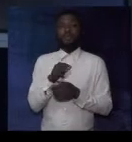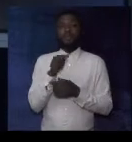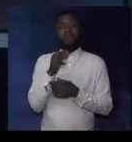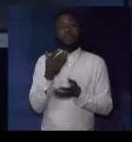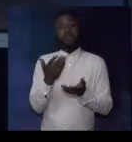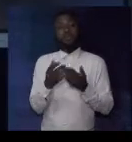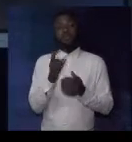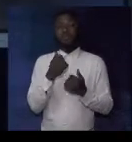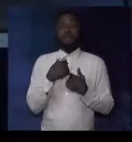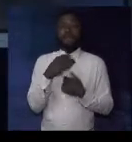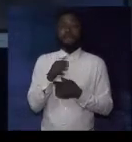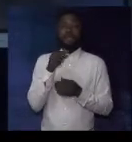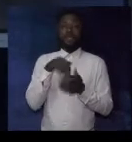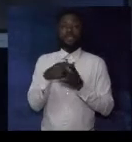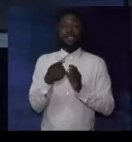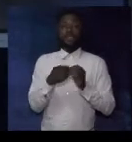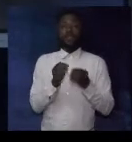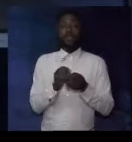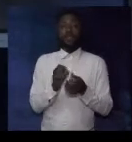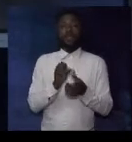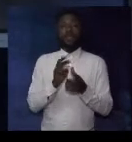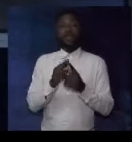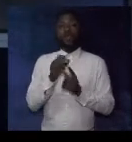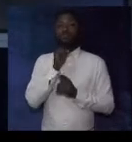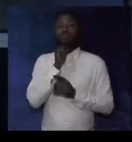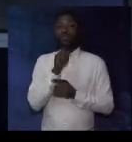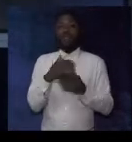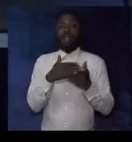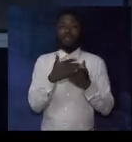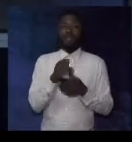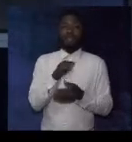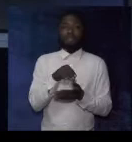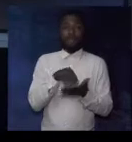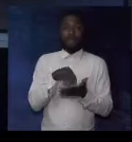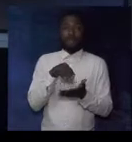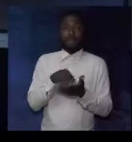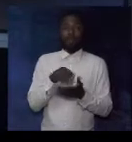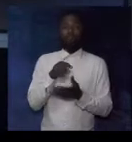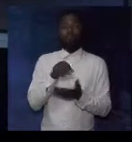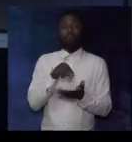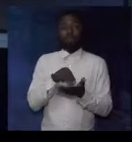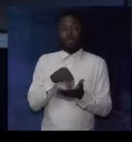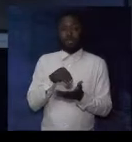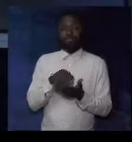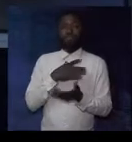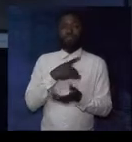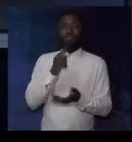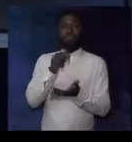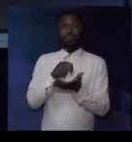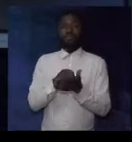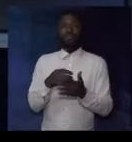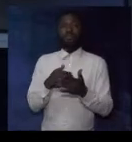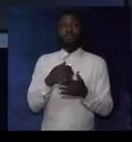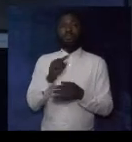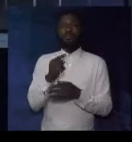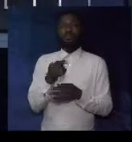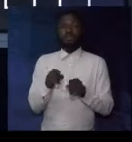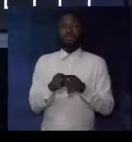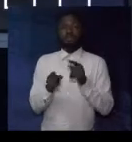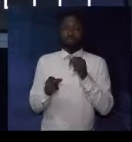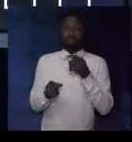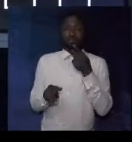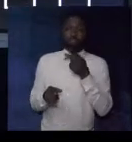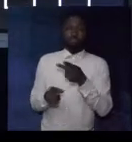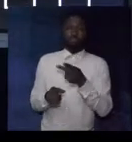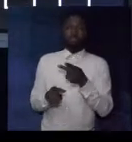have million, whether you have million in the number or not. You have billion, then you must have million, then you must have thousands before your ones.